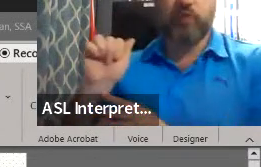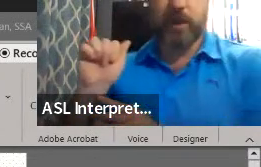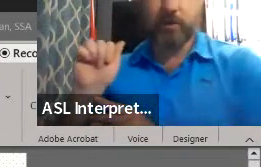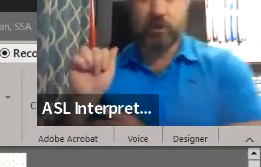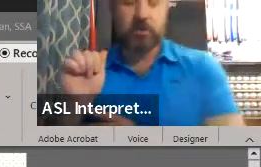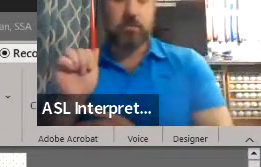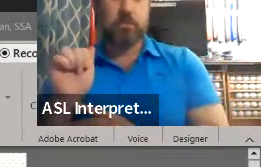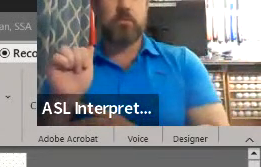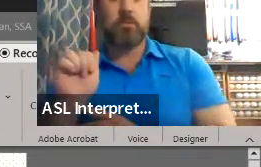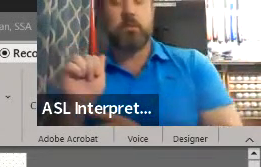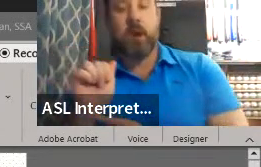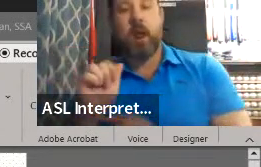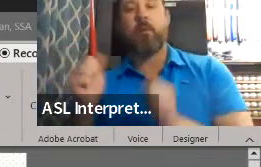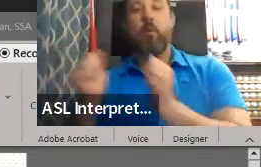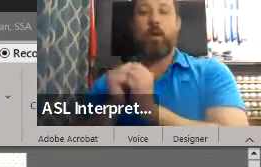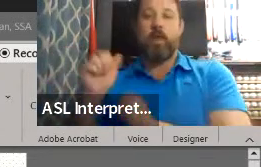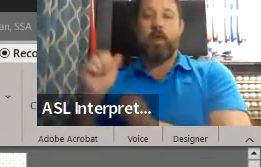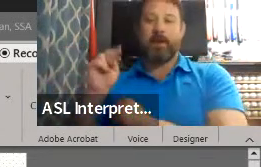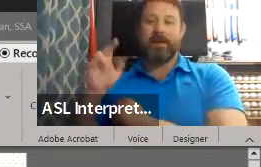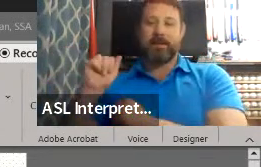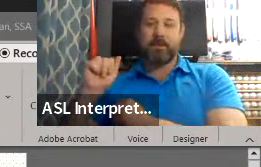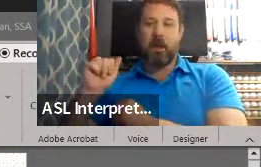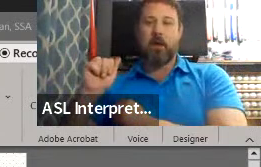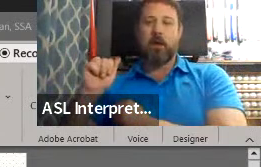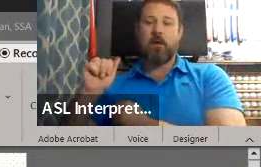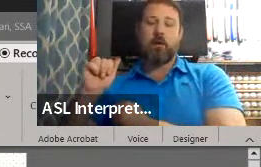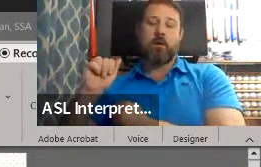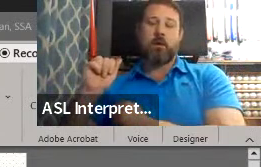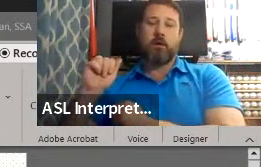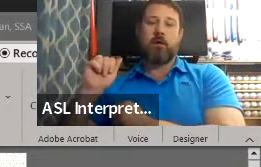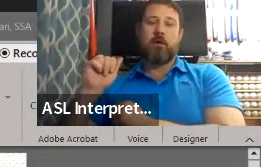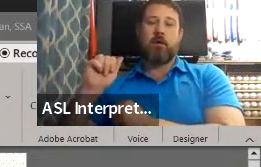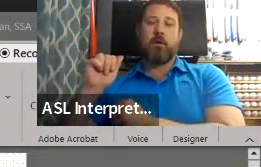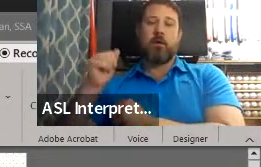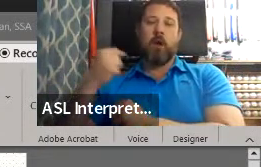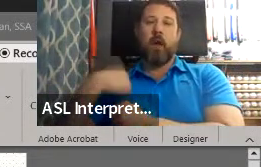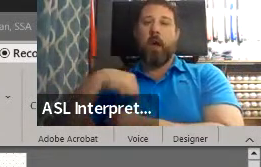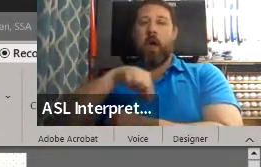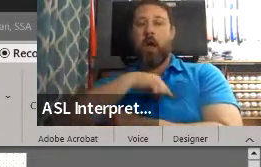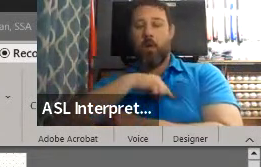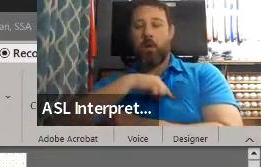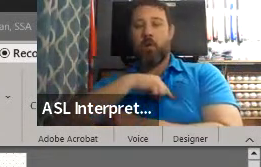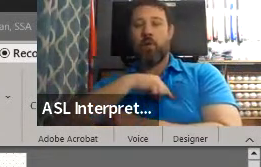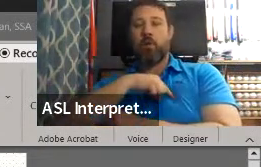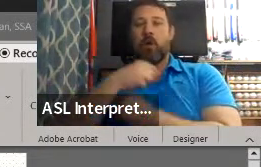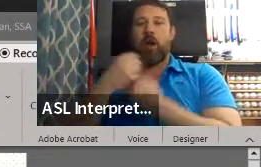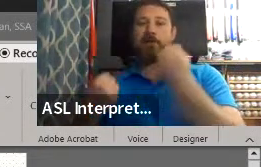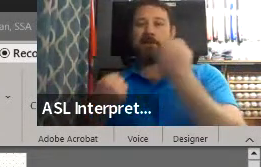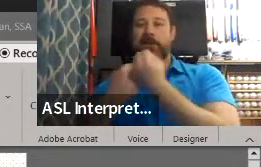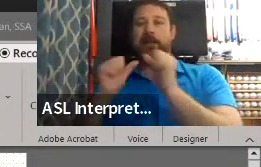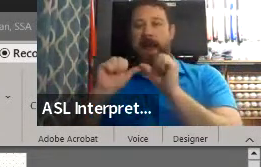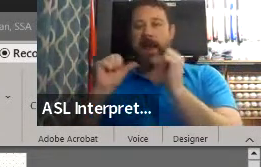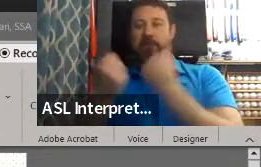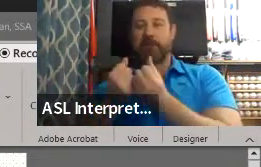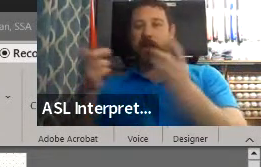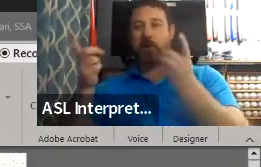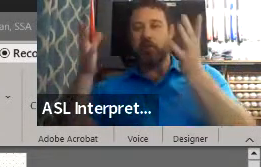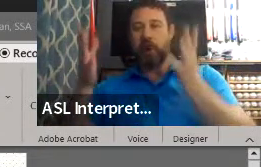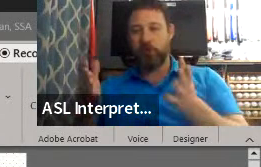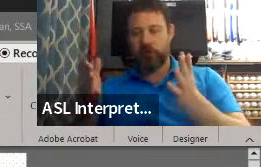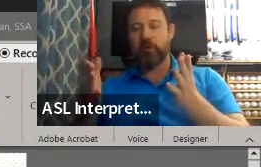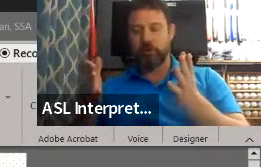with Anissa Basoko Villarreal, one of our assistant agency directors at